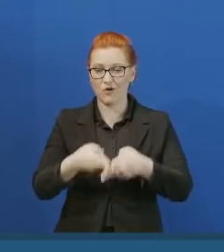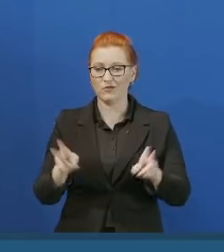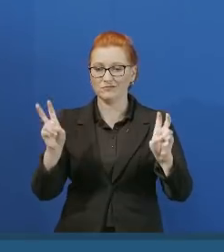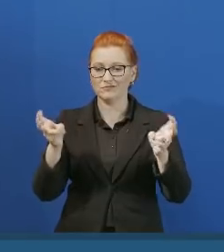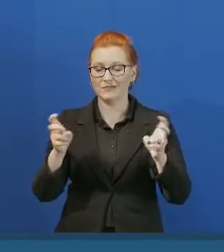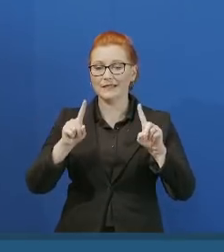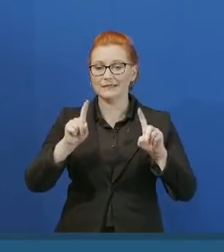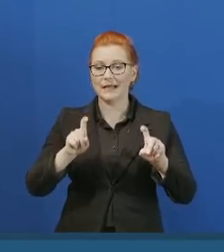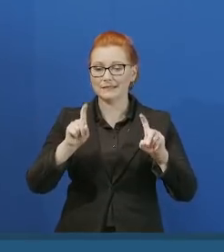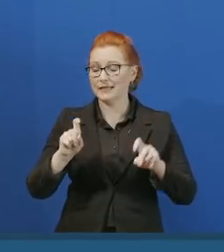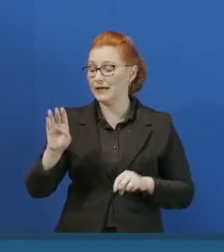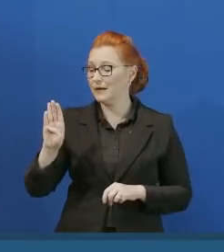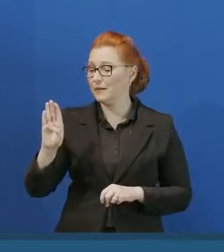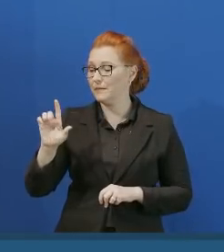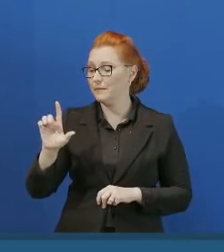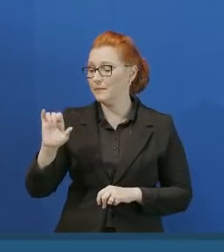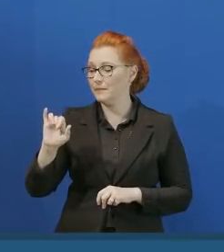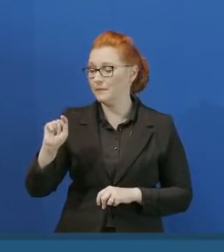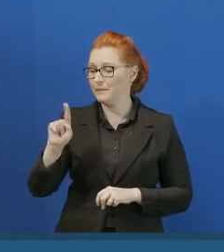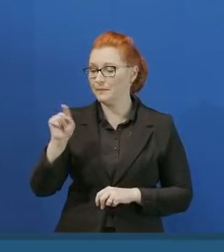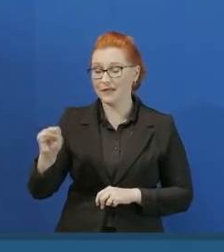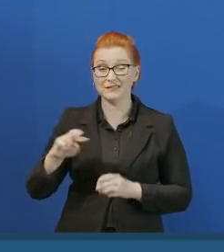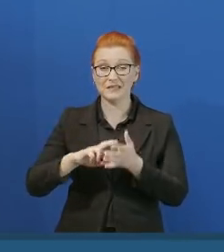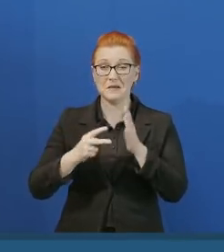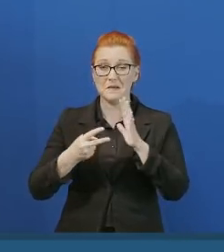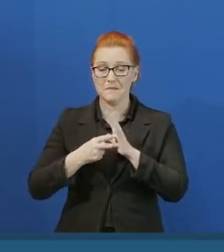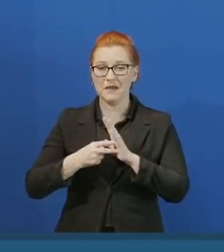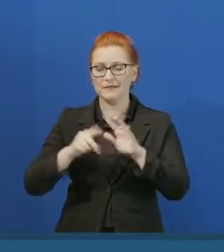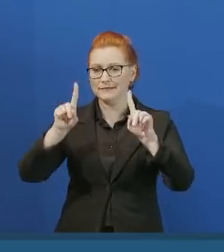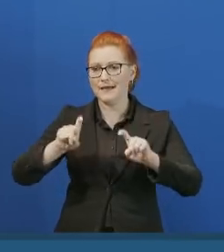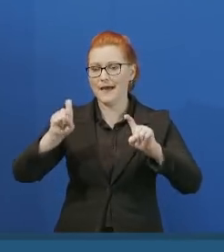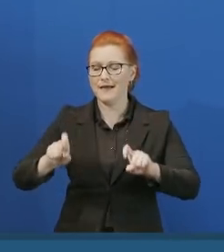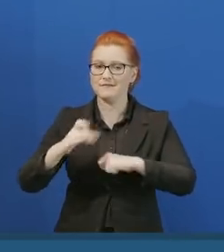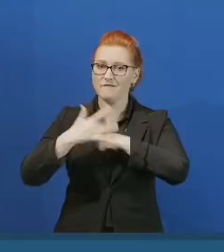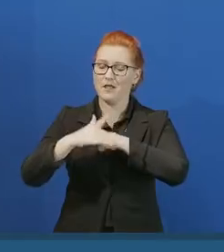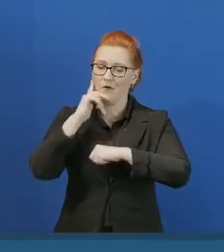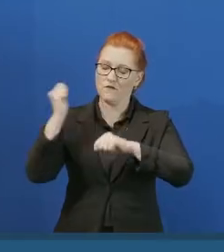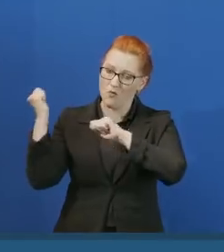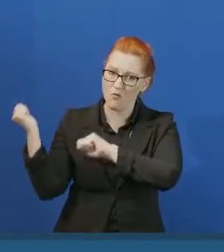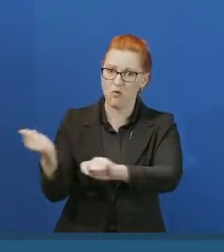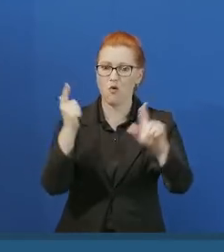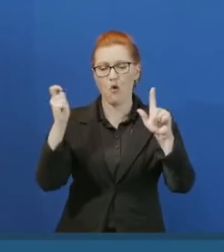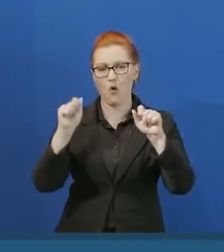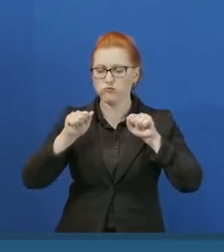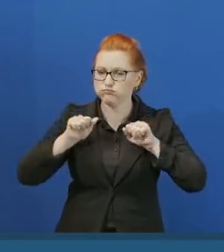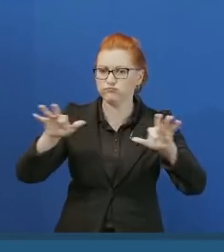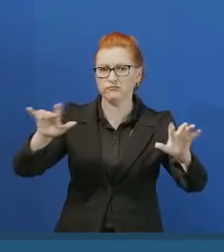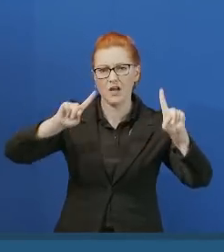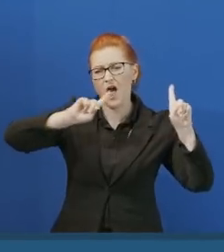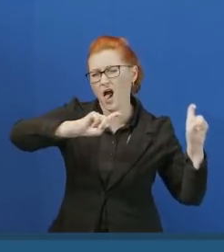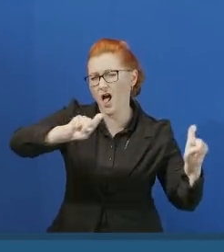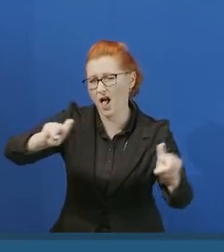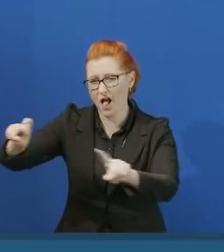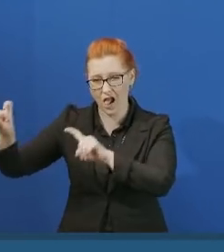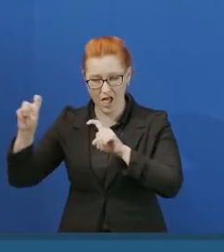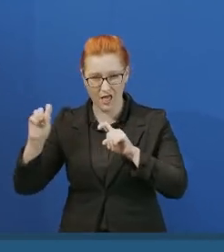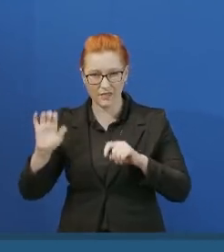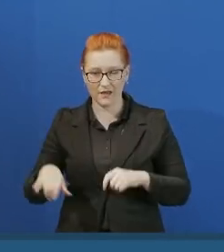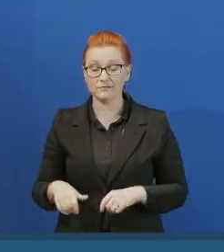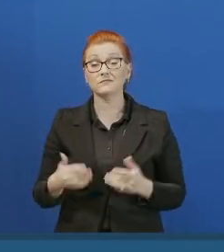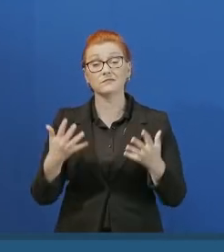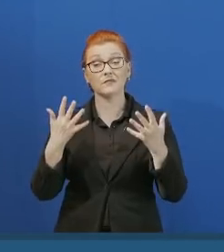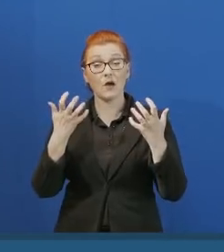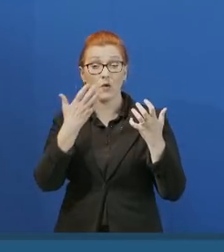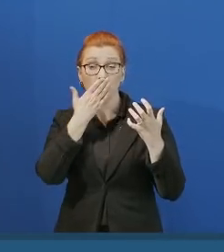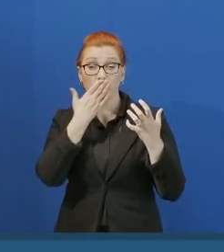diagnostic testing available at drive-through sites. I want to thank the partners, Banner Health, Walgreens, and others